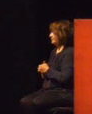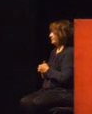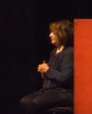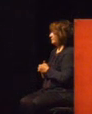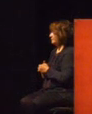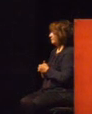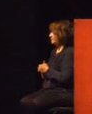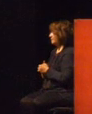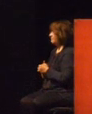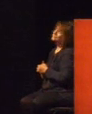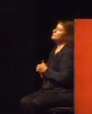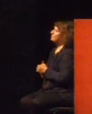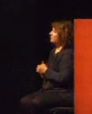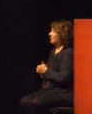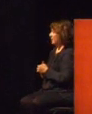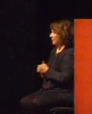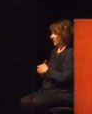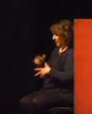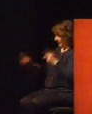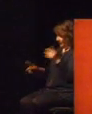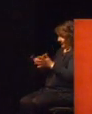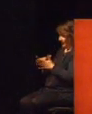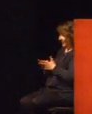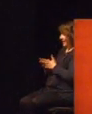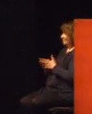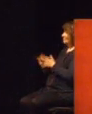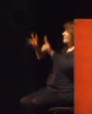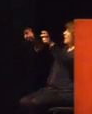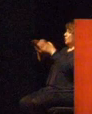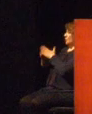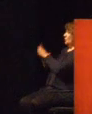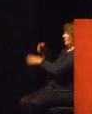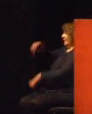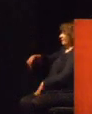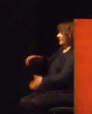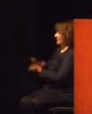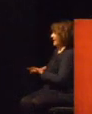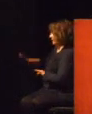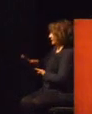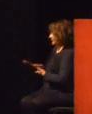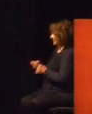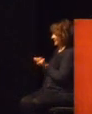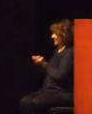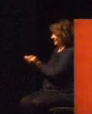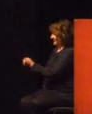the people that are the community of this college sustained me.